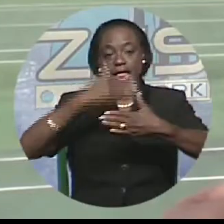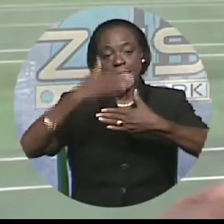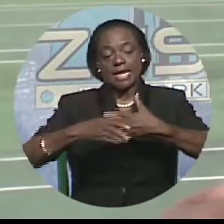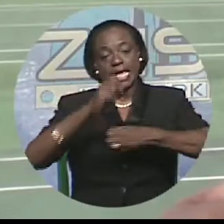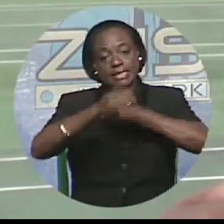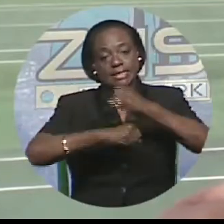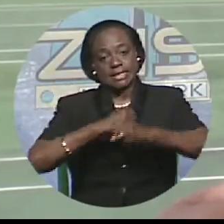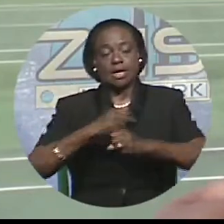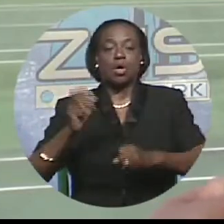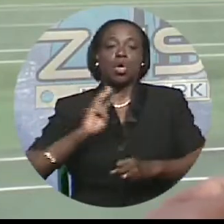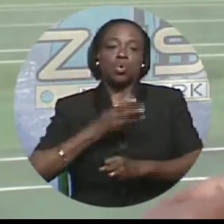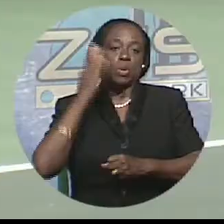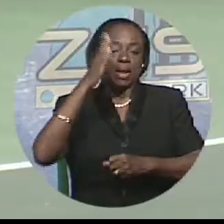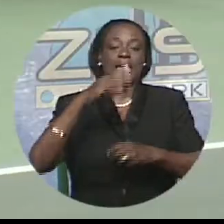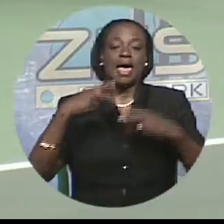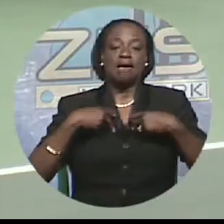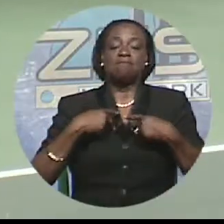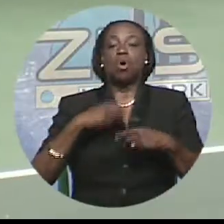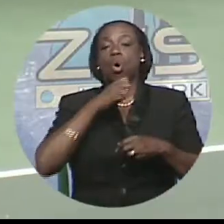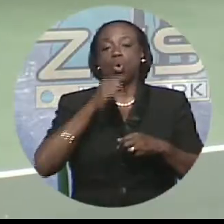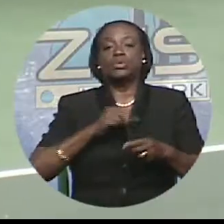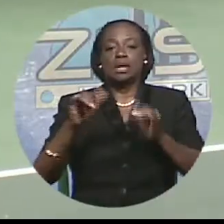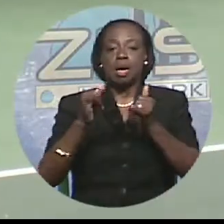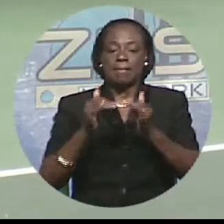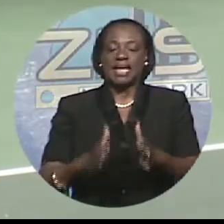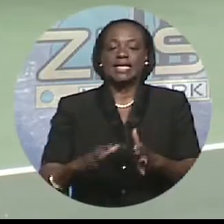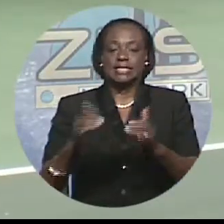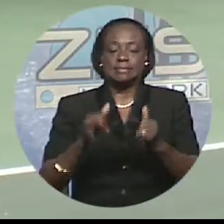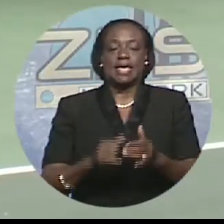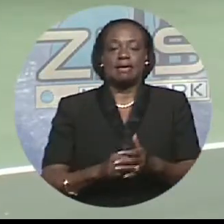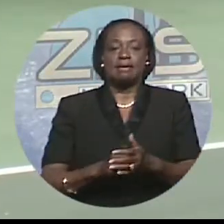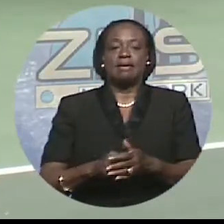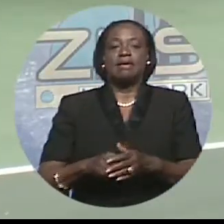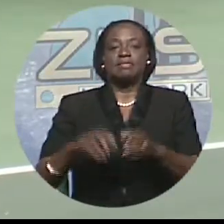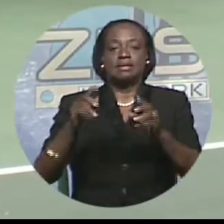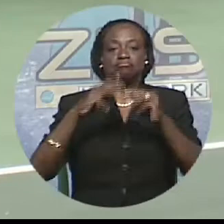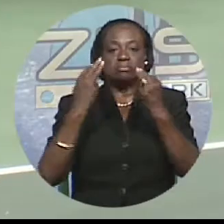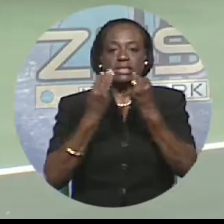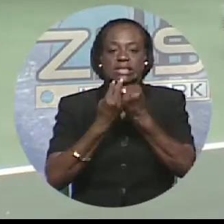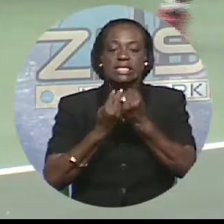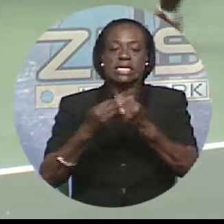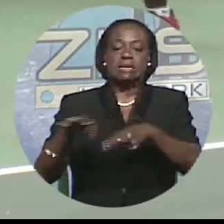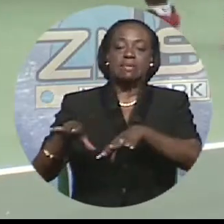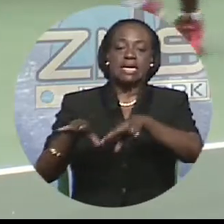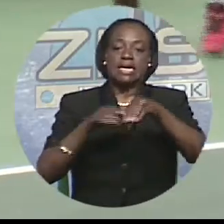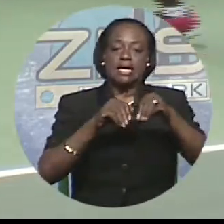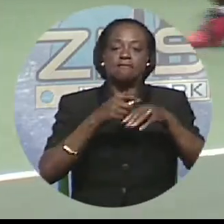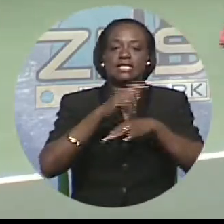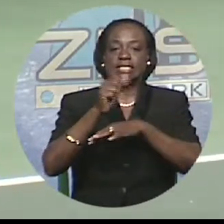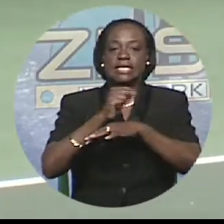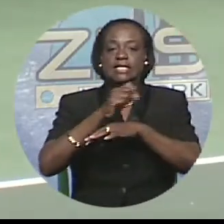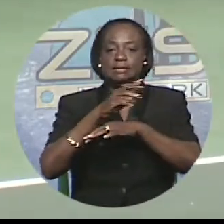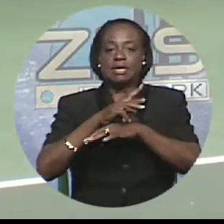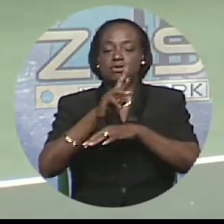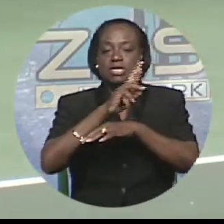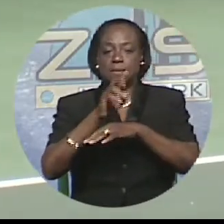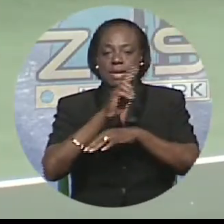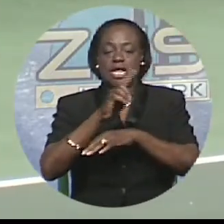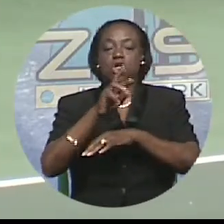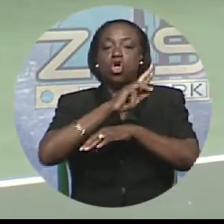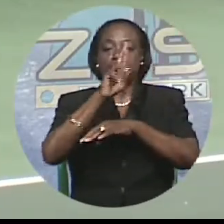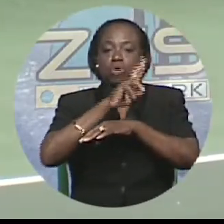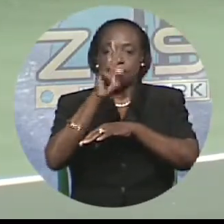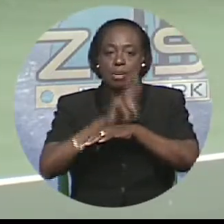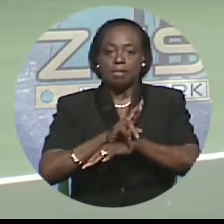players participating in the tournament. The Fed Cup team will leave for Santo Domingo, Dominican Republic, June 24th through the